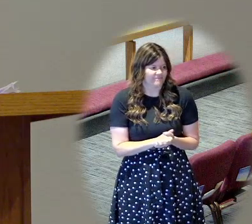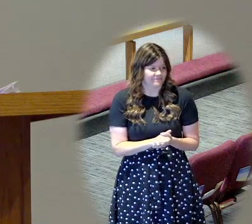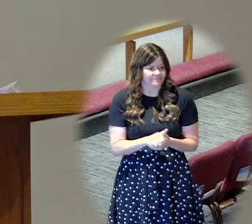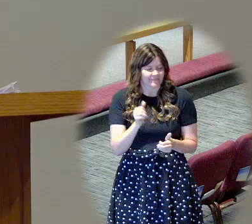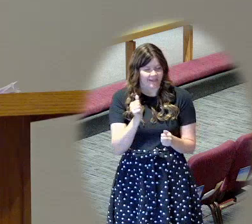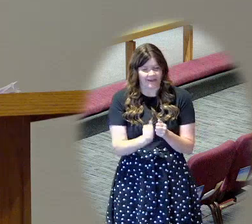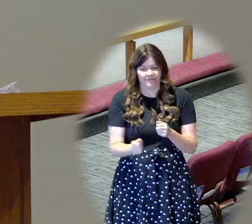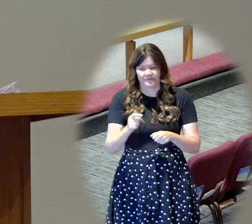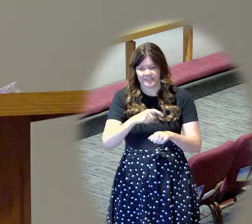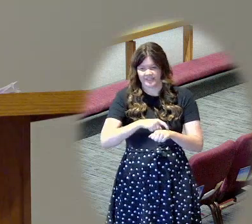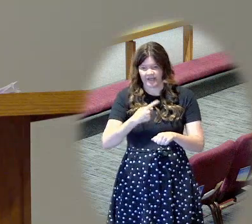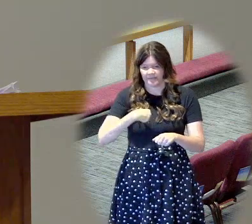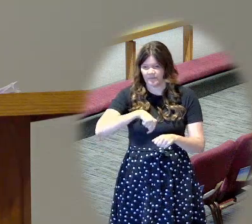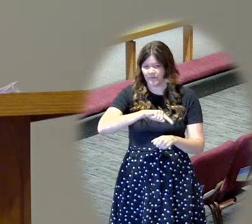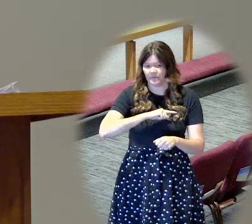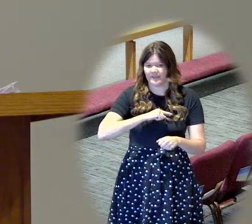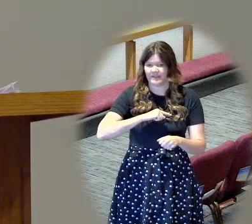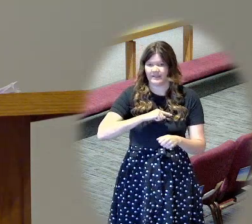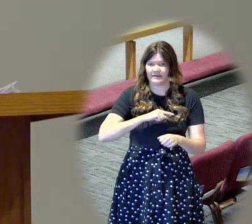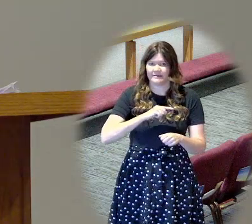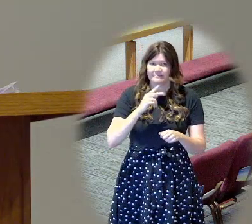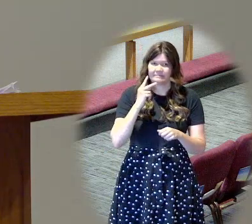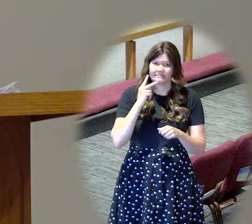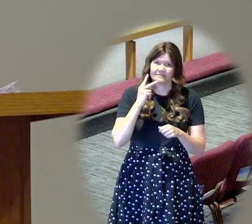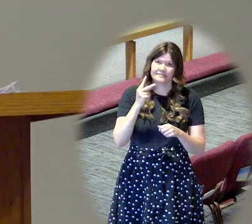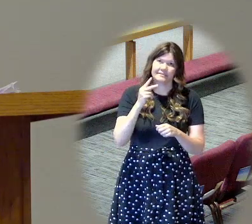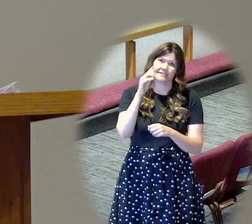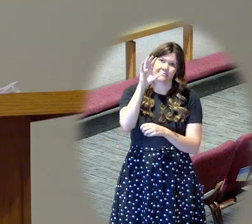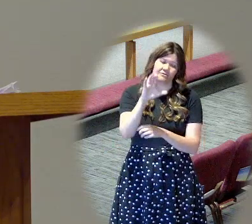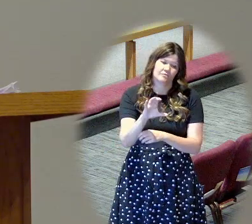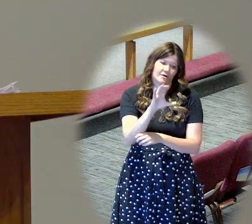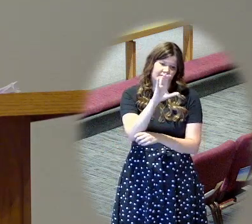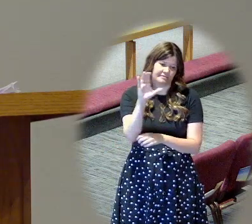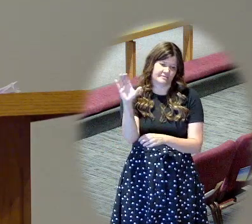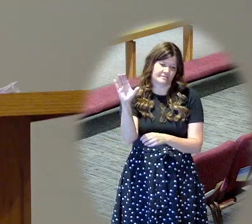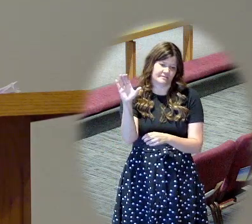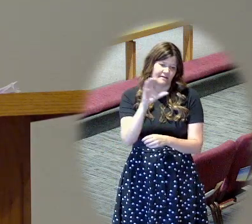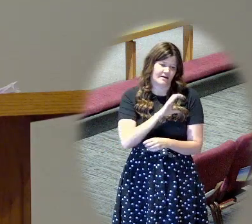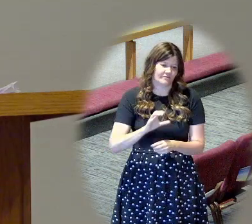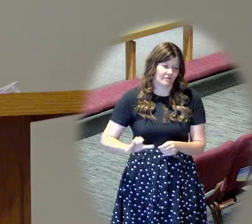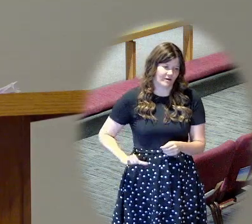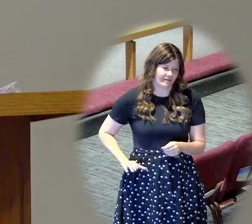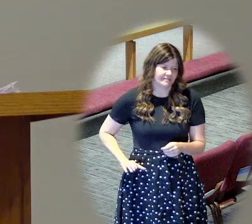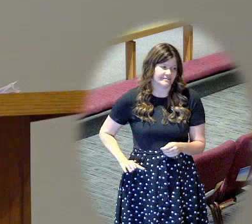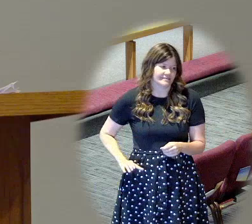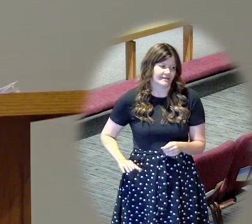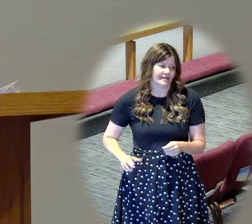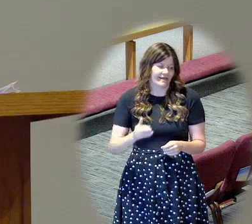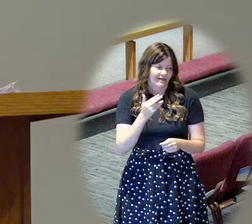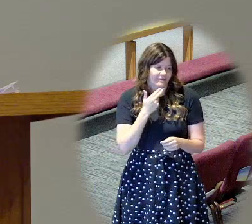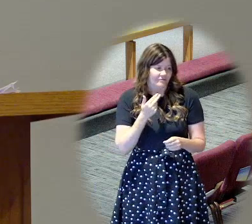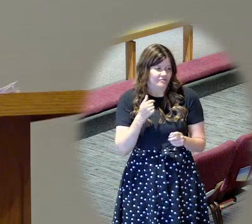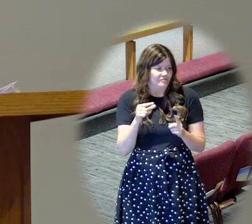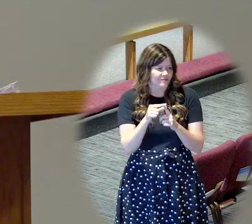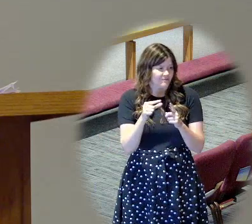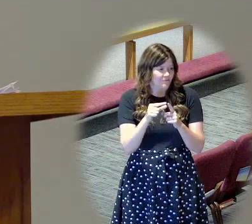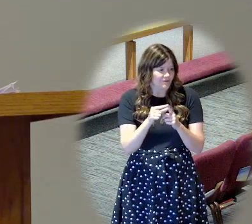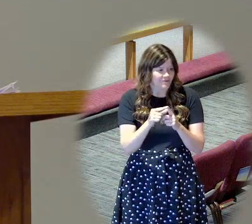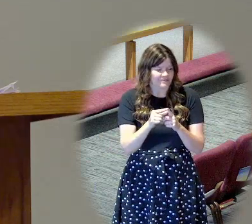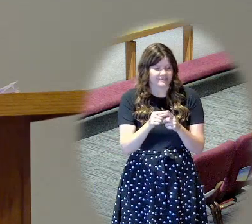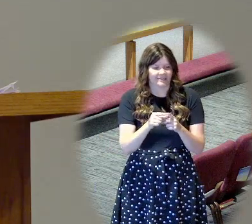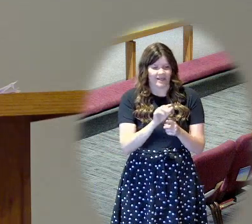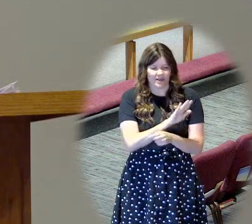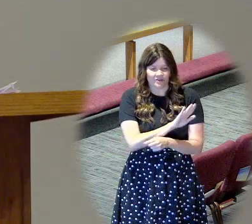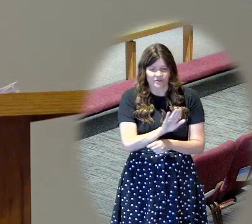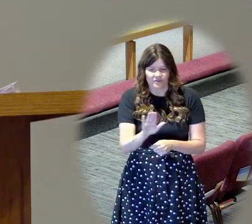Every time we come face to face with the cross of Christ, those sweet words, hear them again, your sins